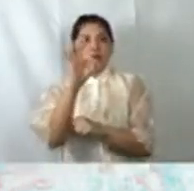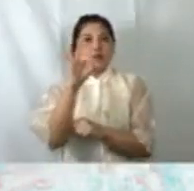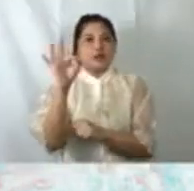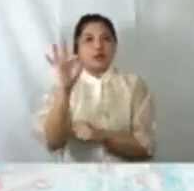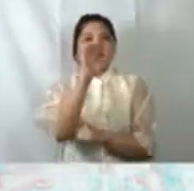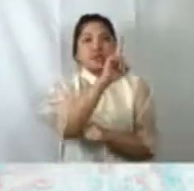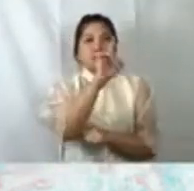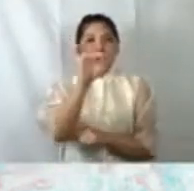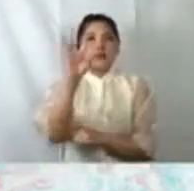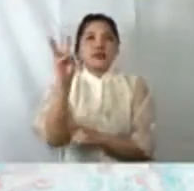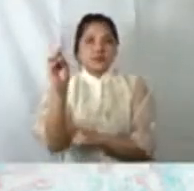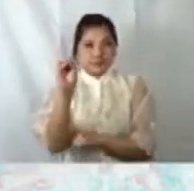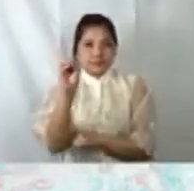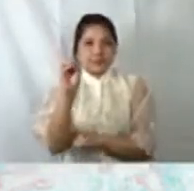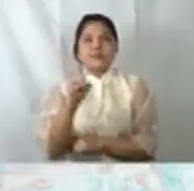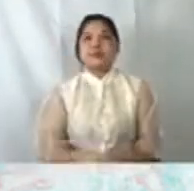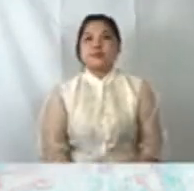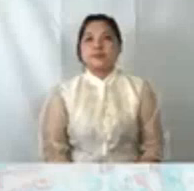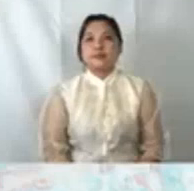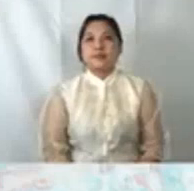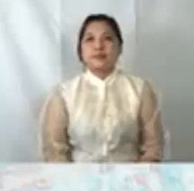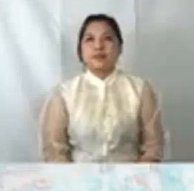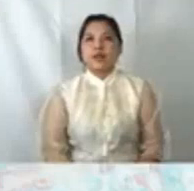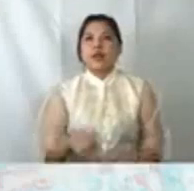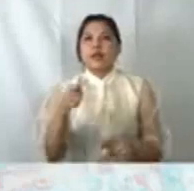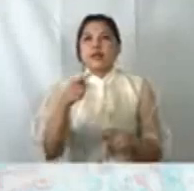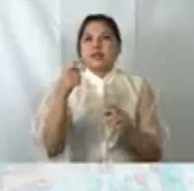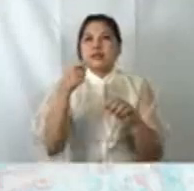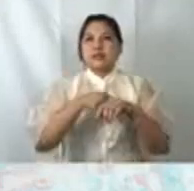1960. Ito po actually ay panahon pa ni